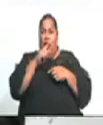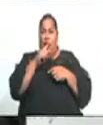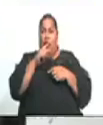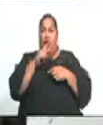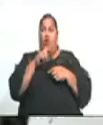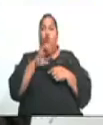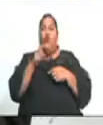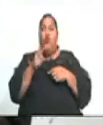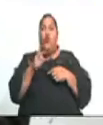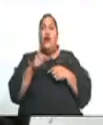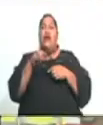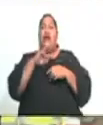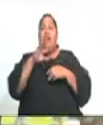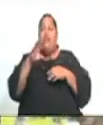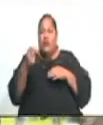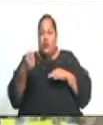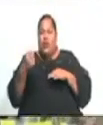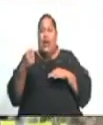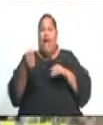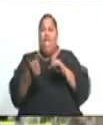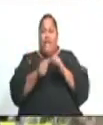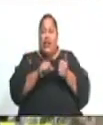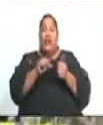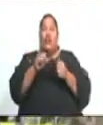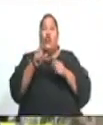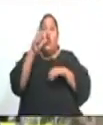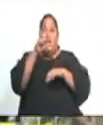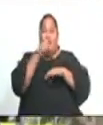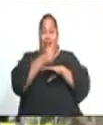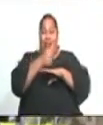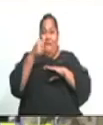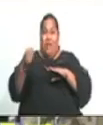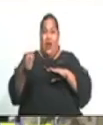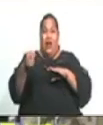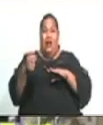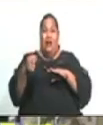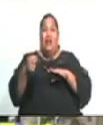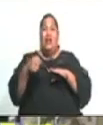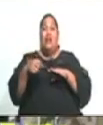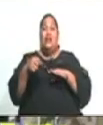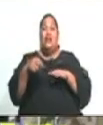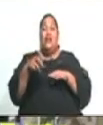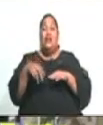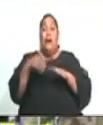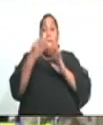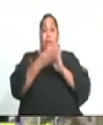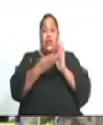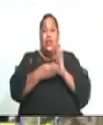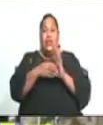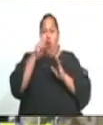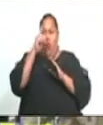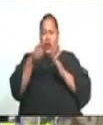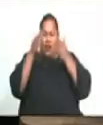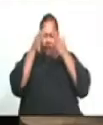ultimately affect. The coalition government, labelled the budget as one that focuses